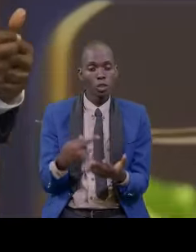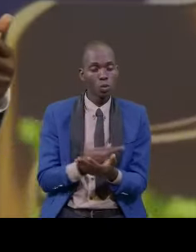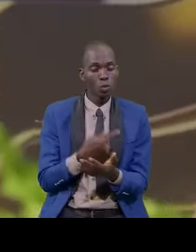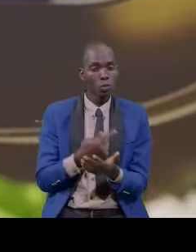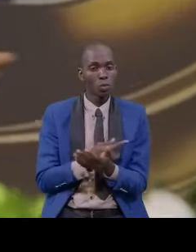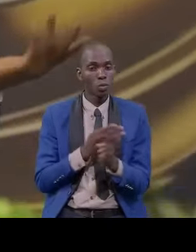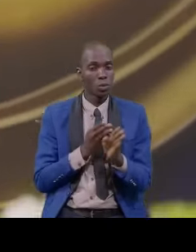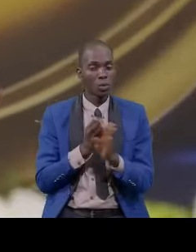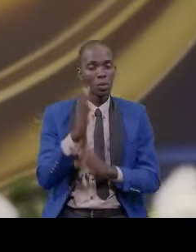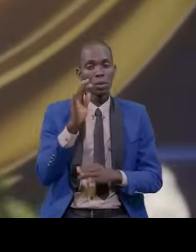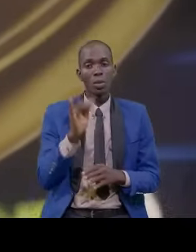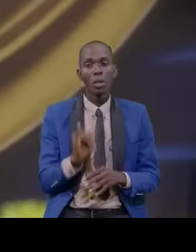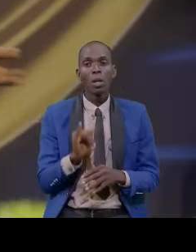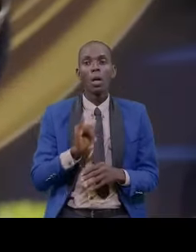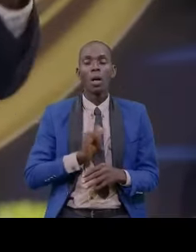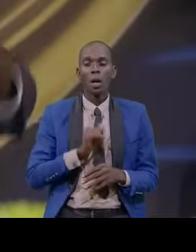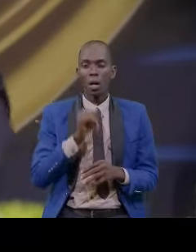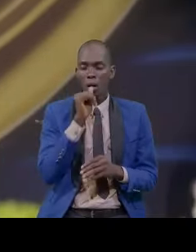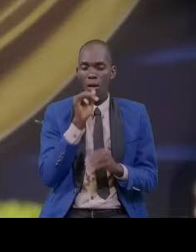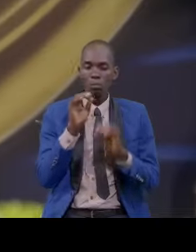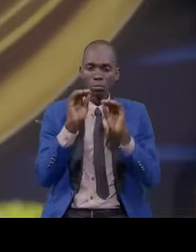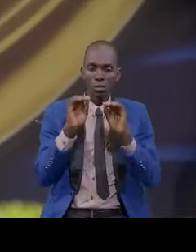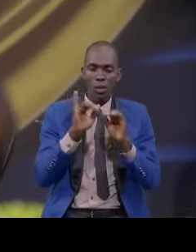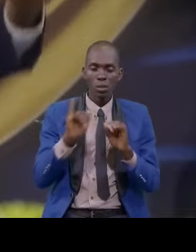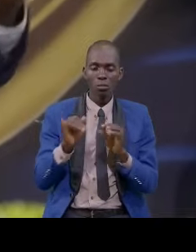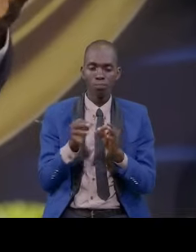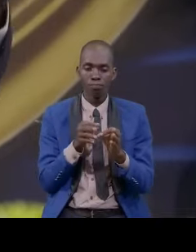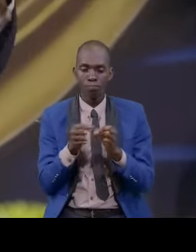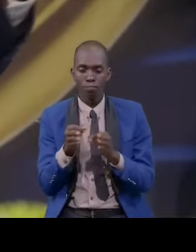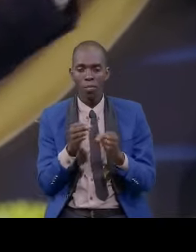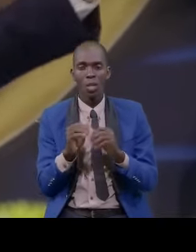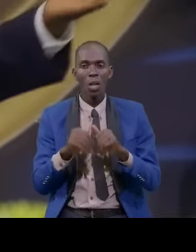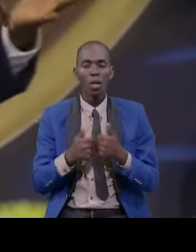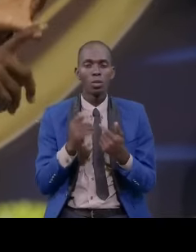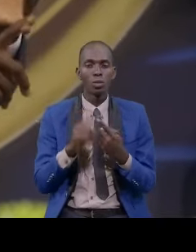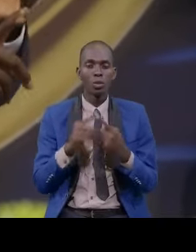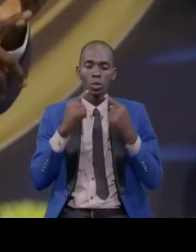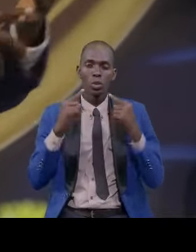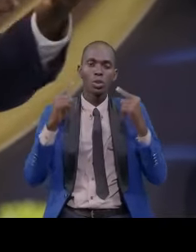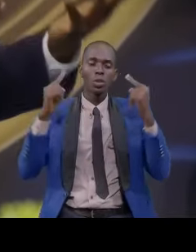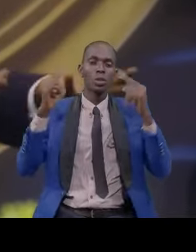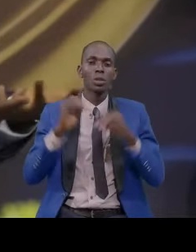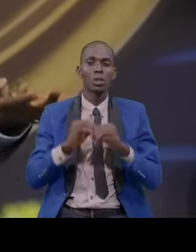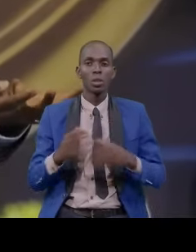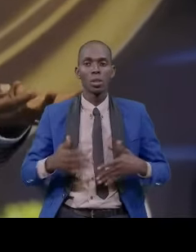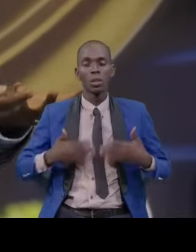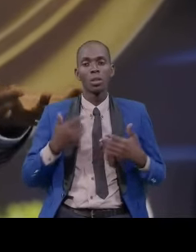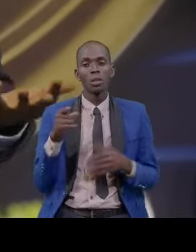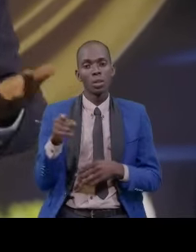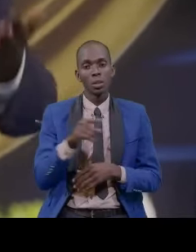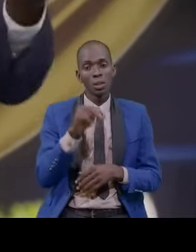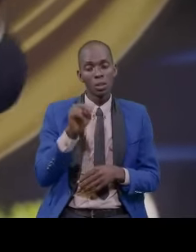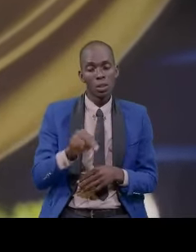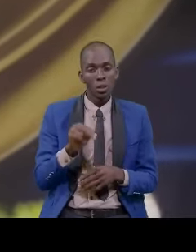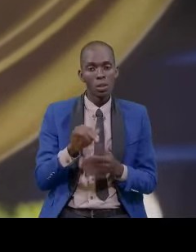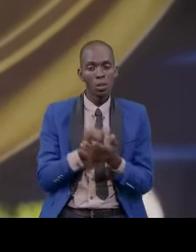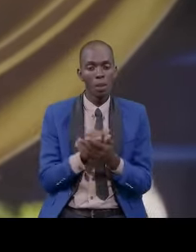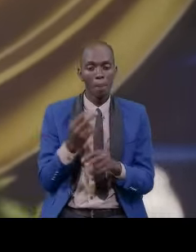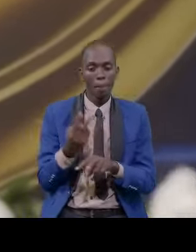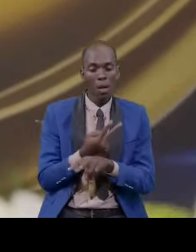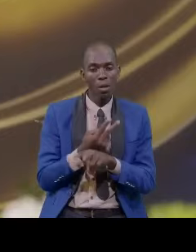am explaining how they make it in life. They need that math for engineering. They need